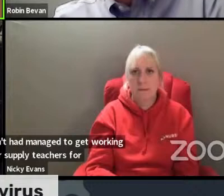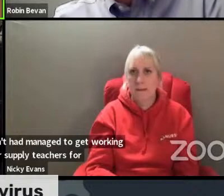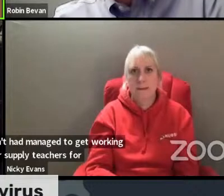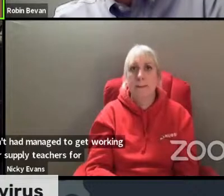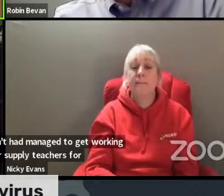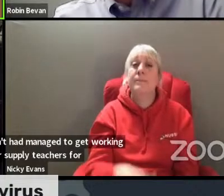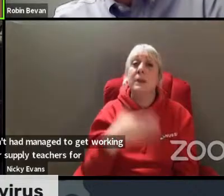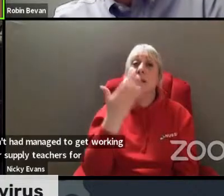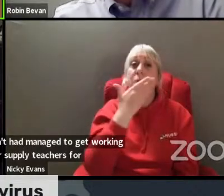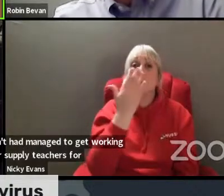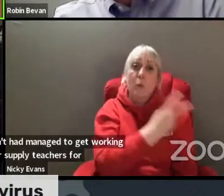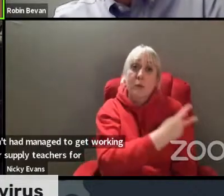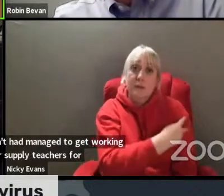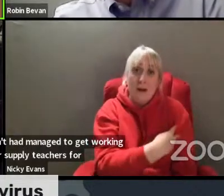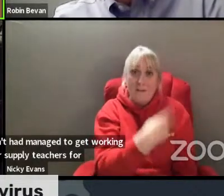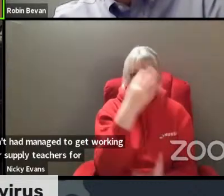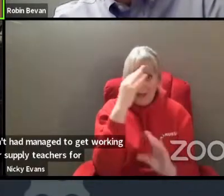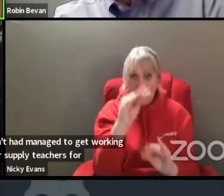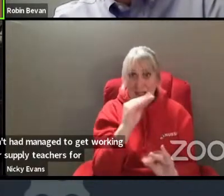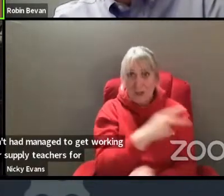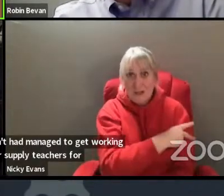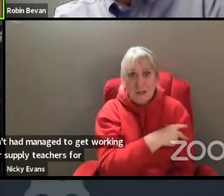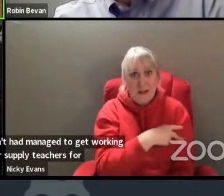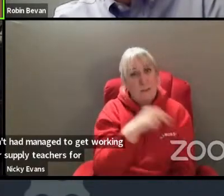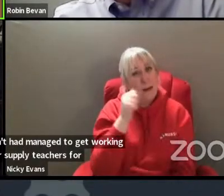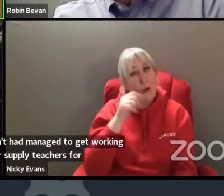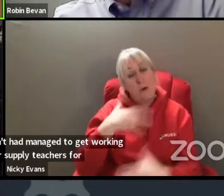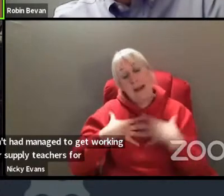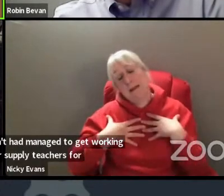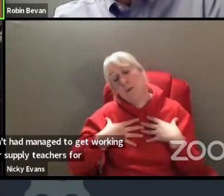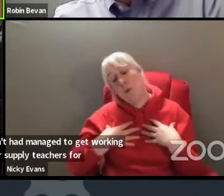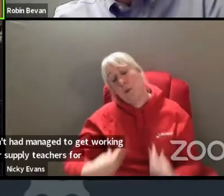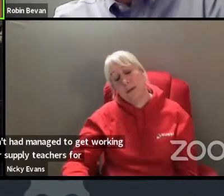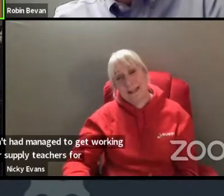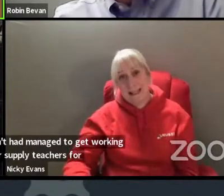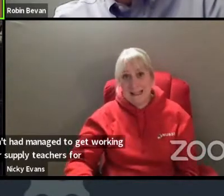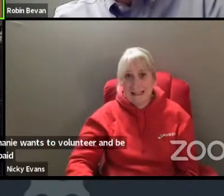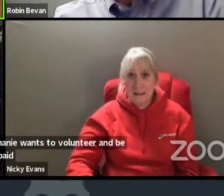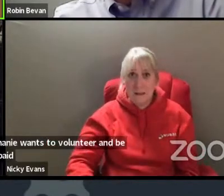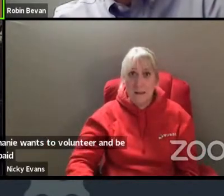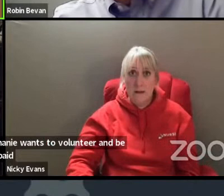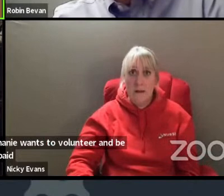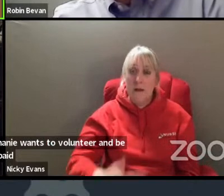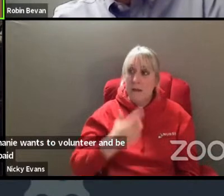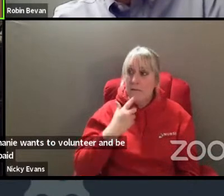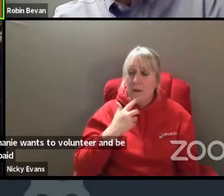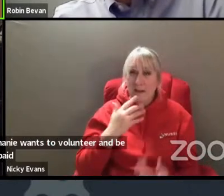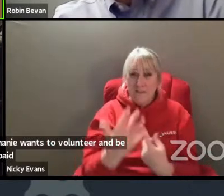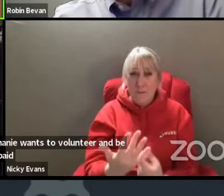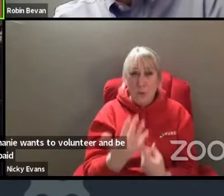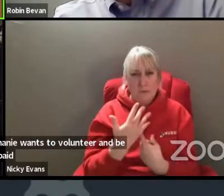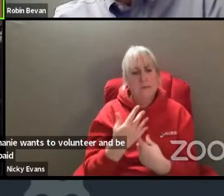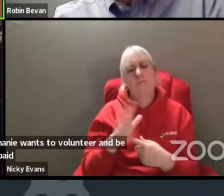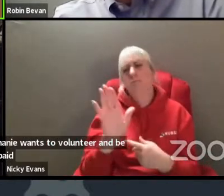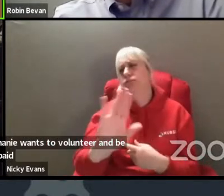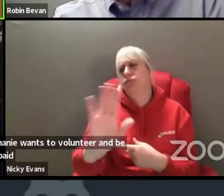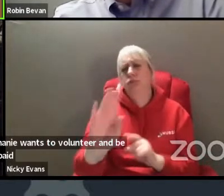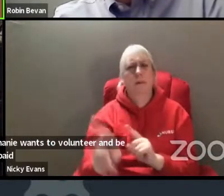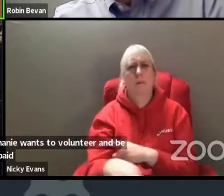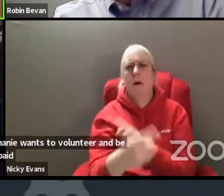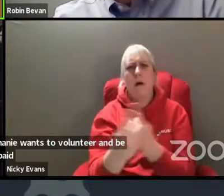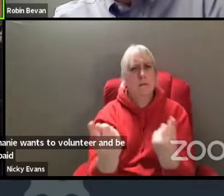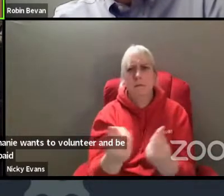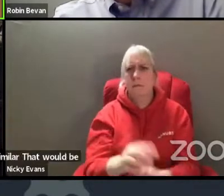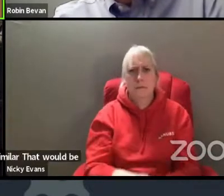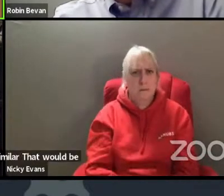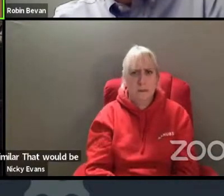school staff, education staff, we know are on their knees and exhausted. So any notion of compulsion should clearly be out the window. As I